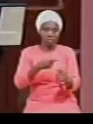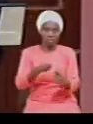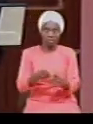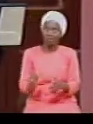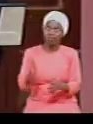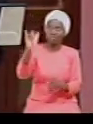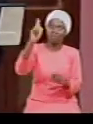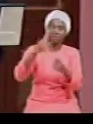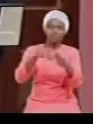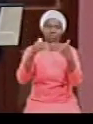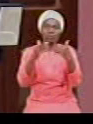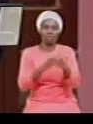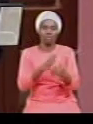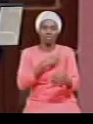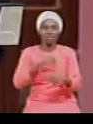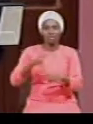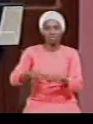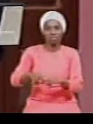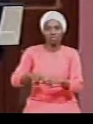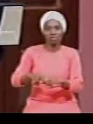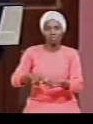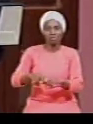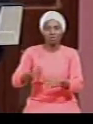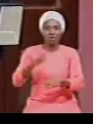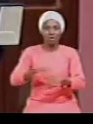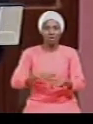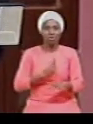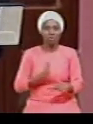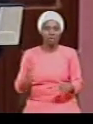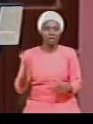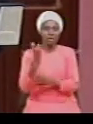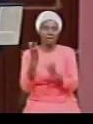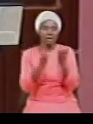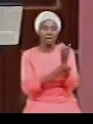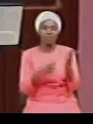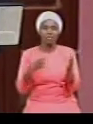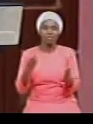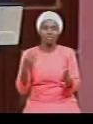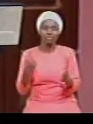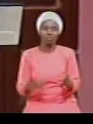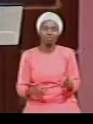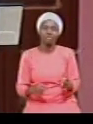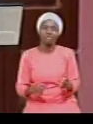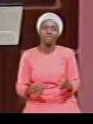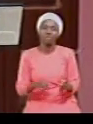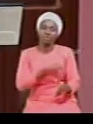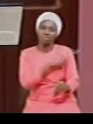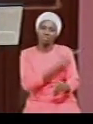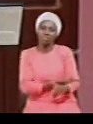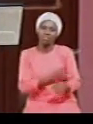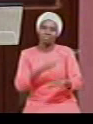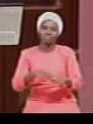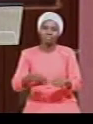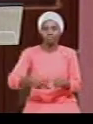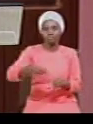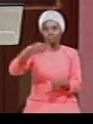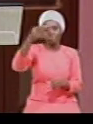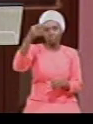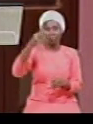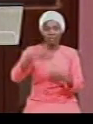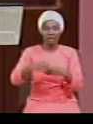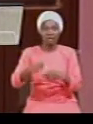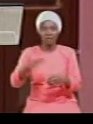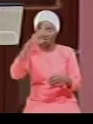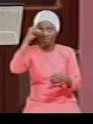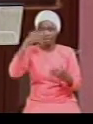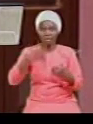he sat down on the right hand of the majesty on high. After he has shed